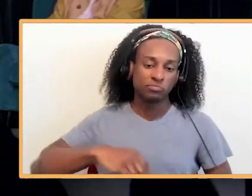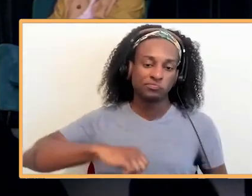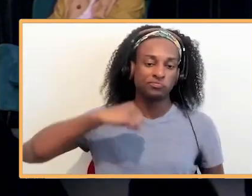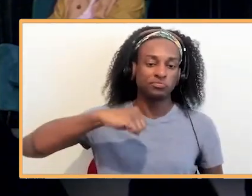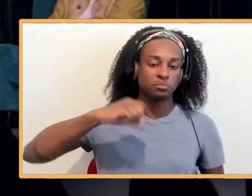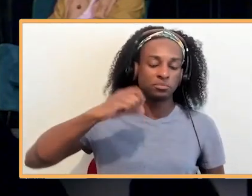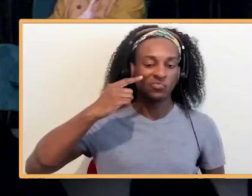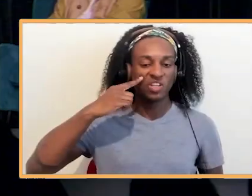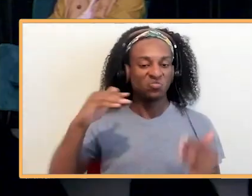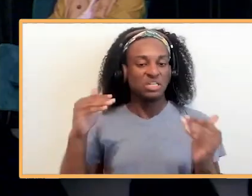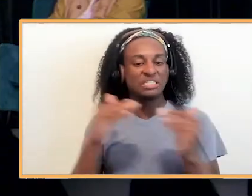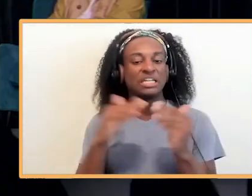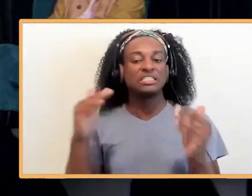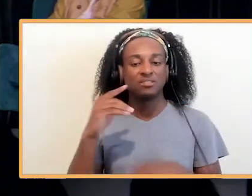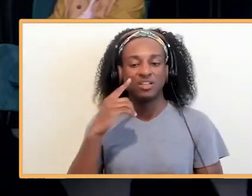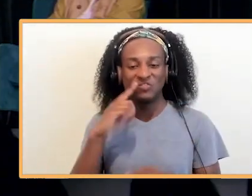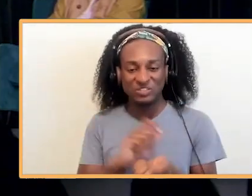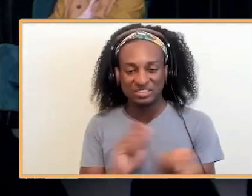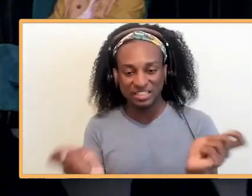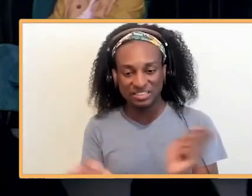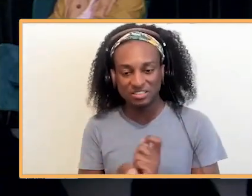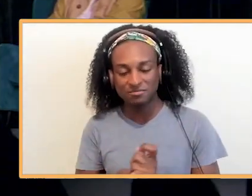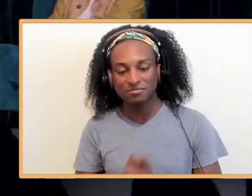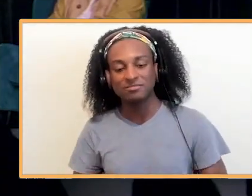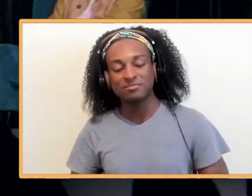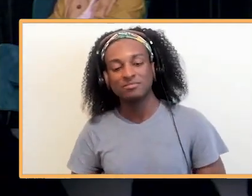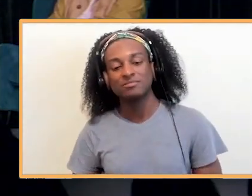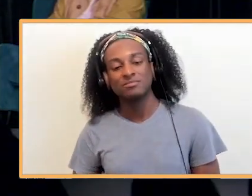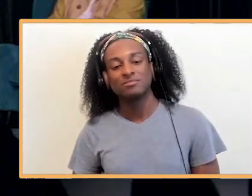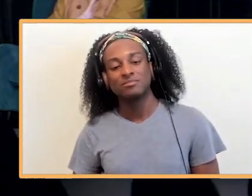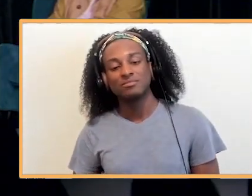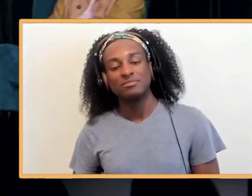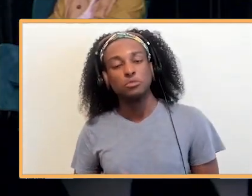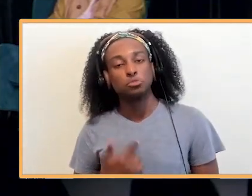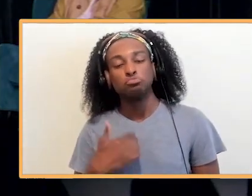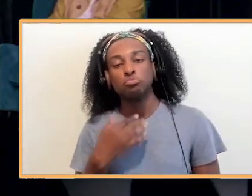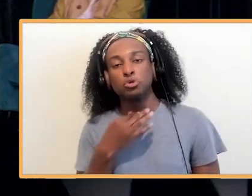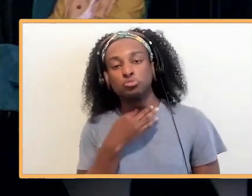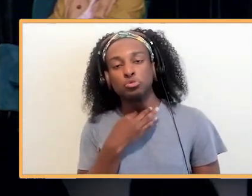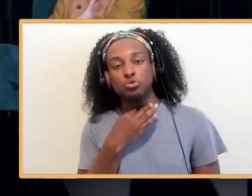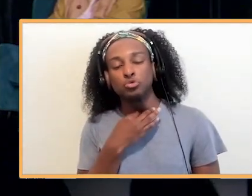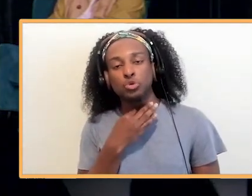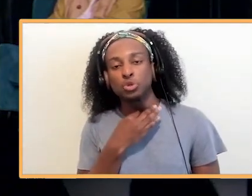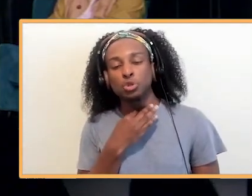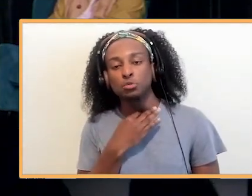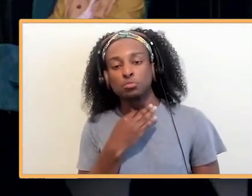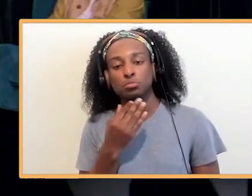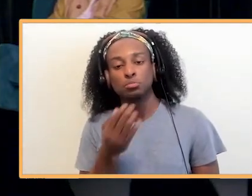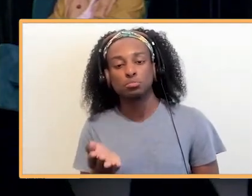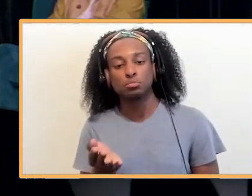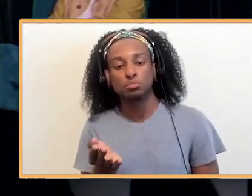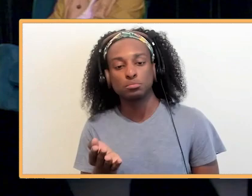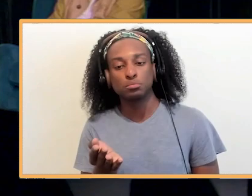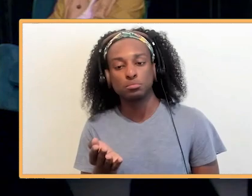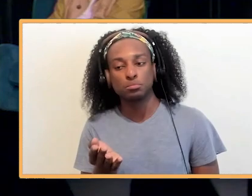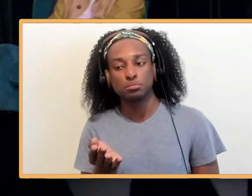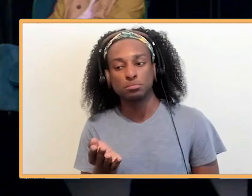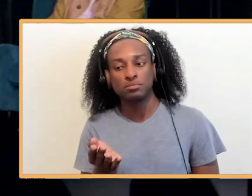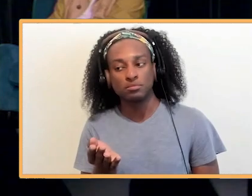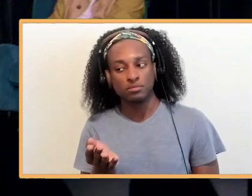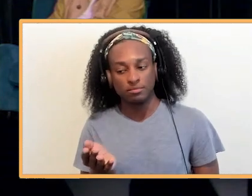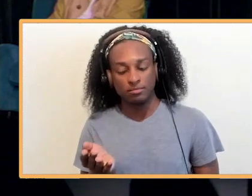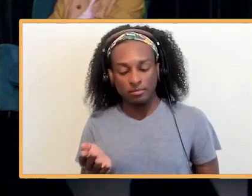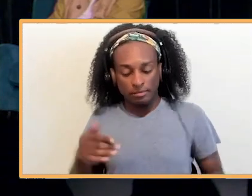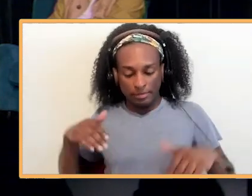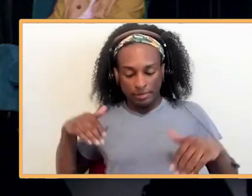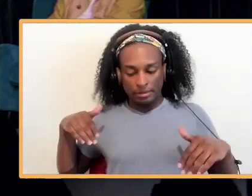And so what is the fear from actually moving towards